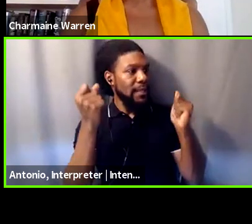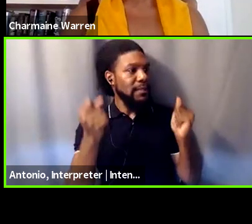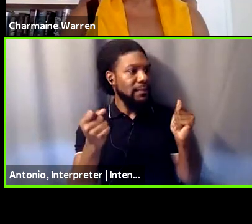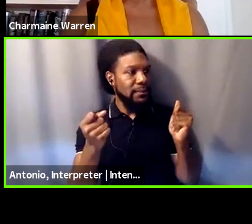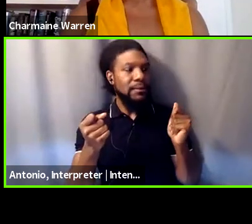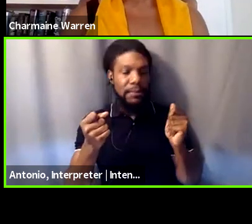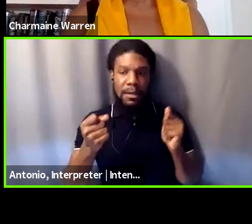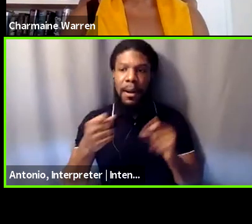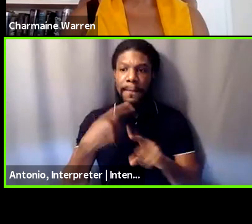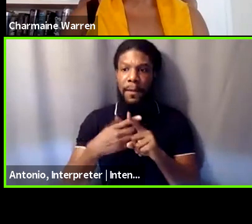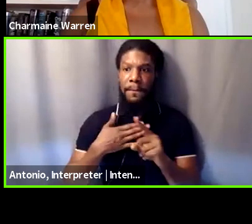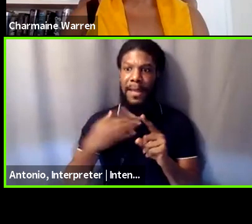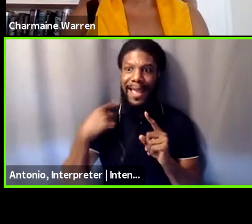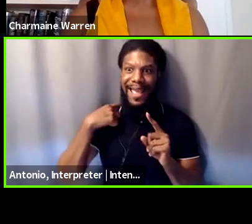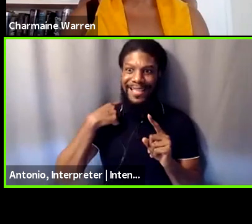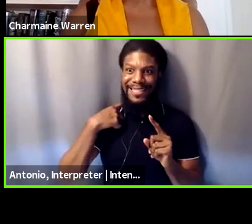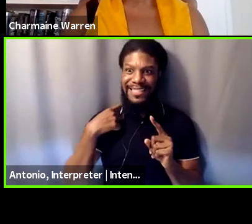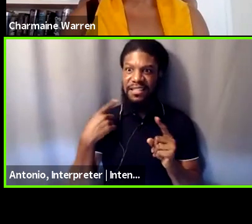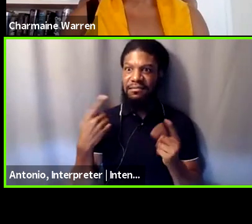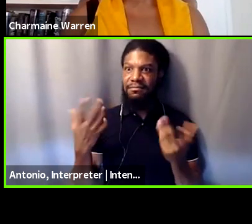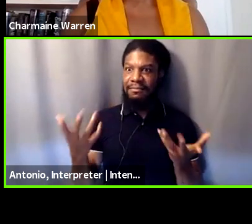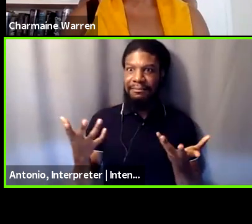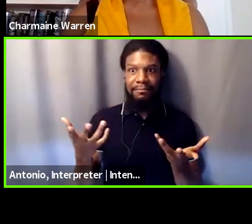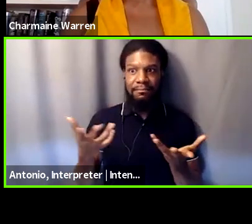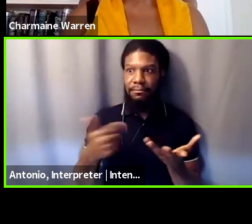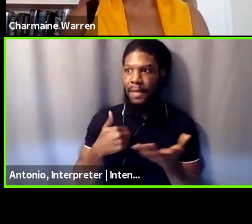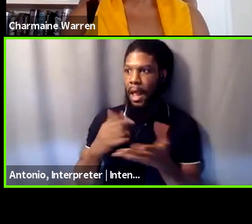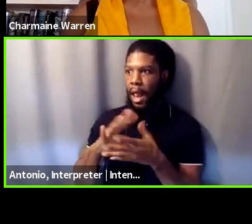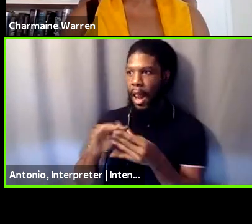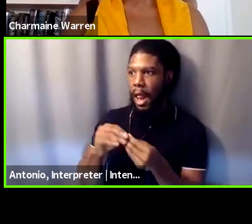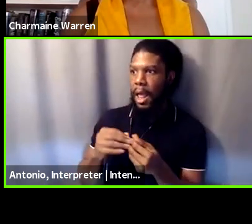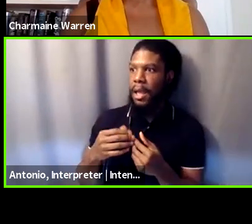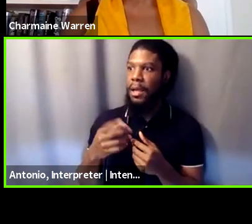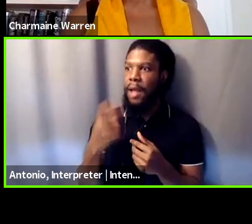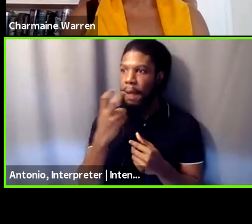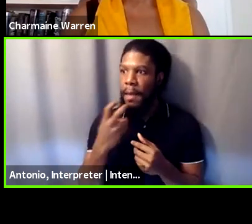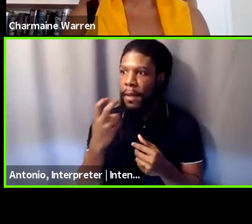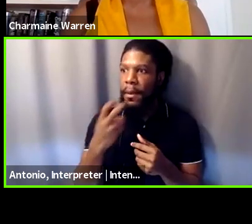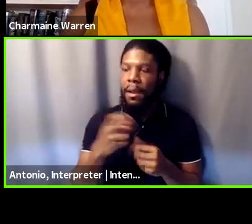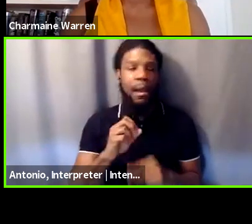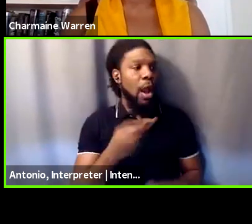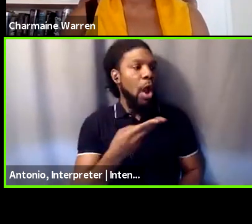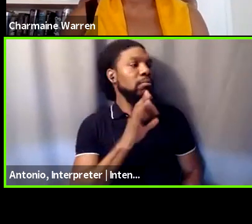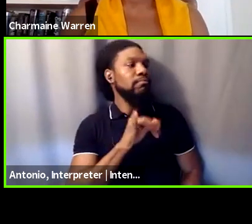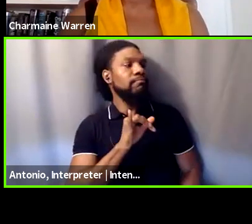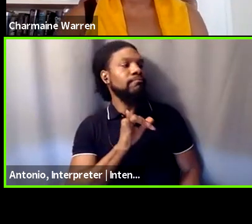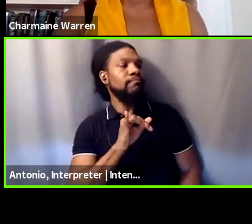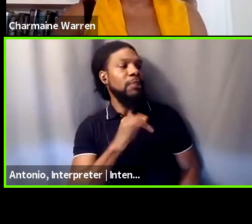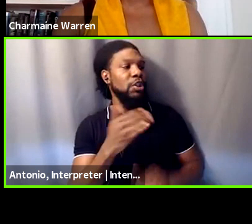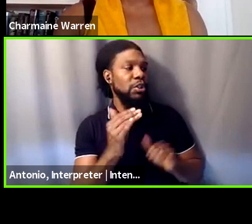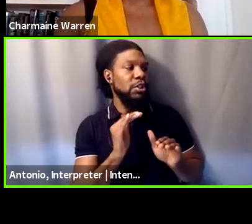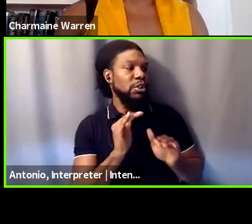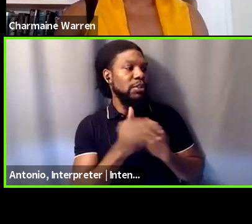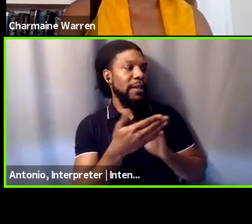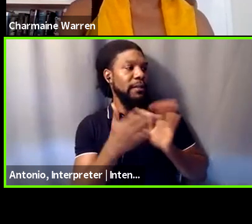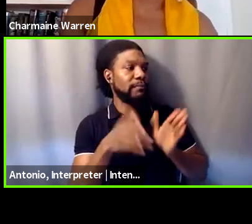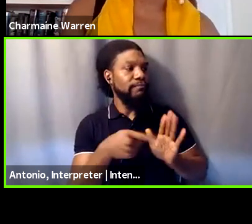was very like odd based on how I sound, like, yeah, everyone's like, oh, you're Jamaican.